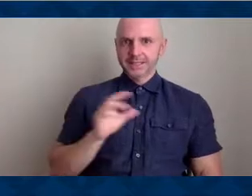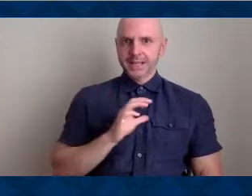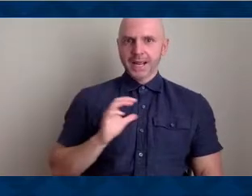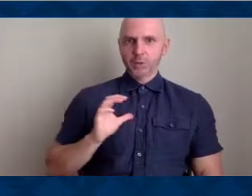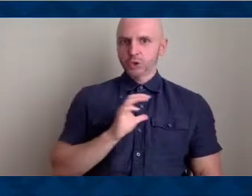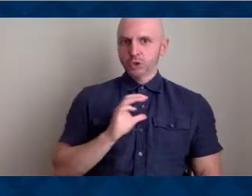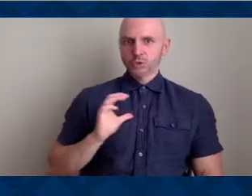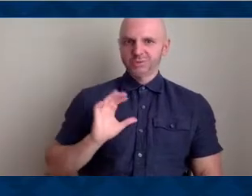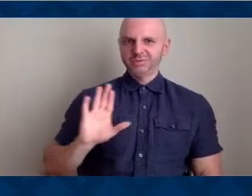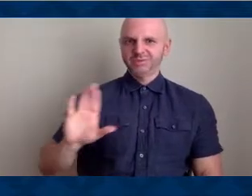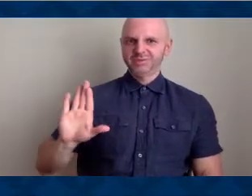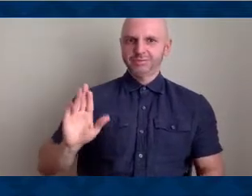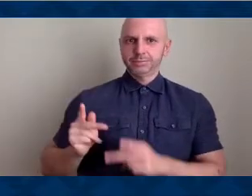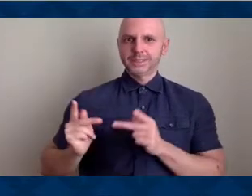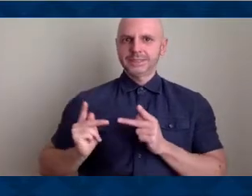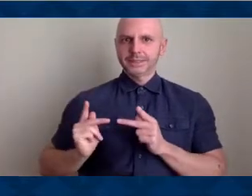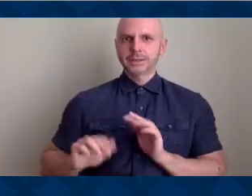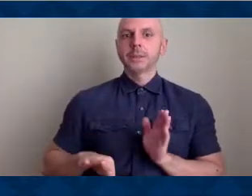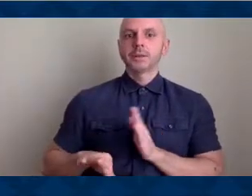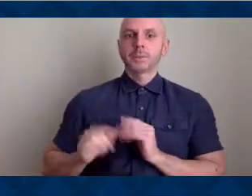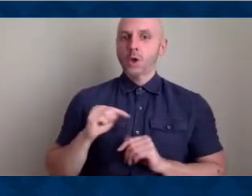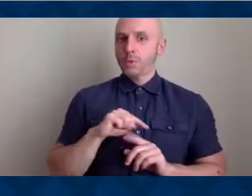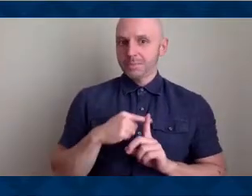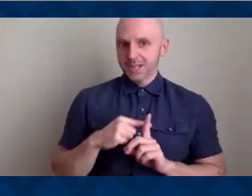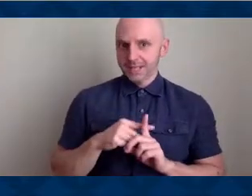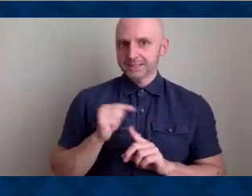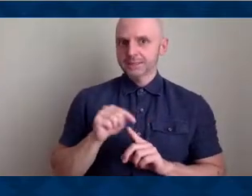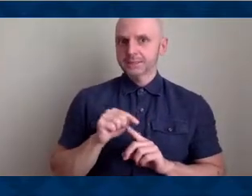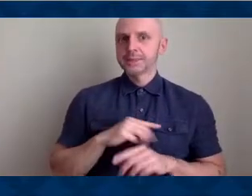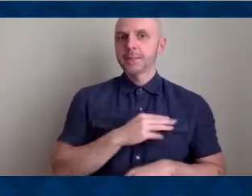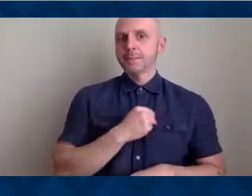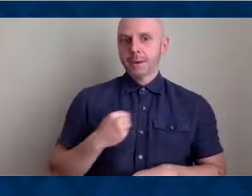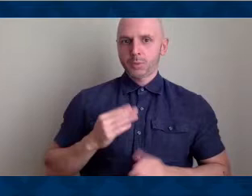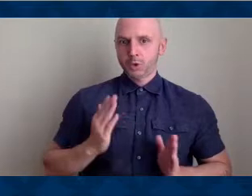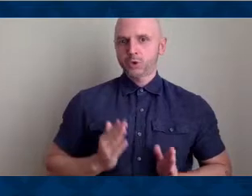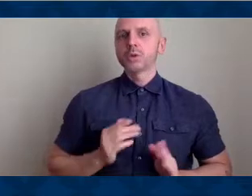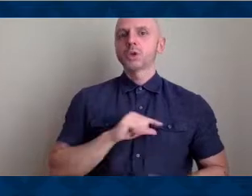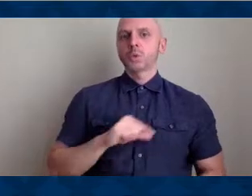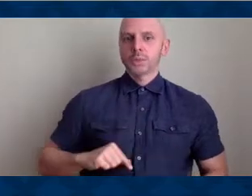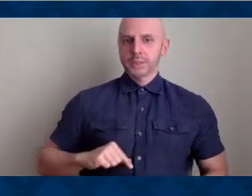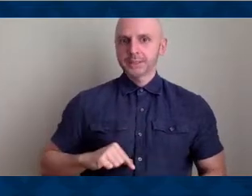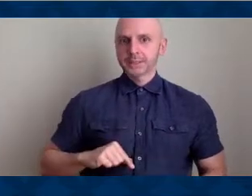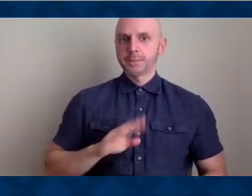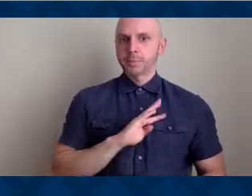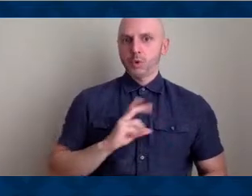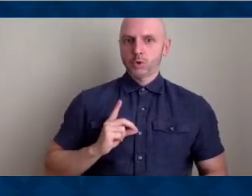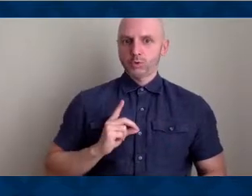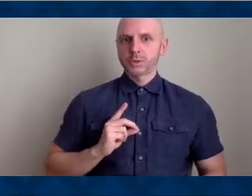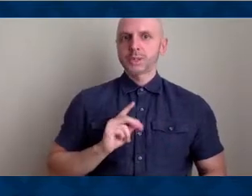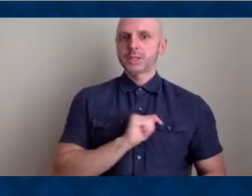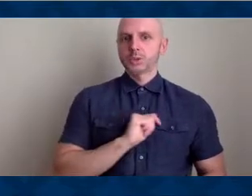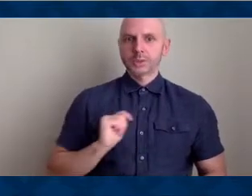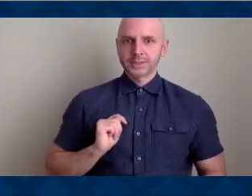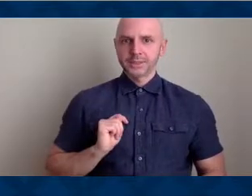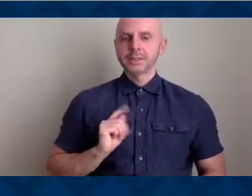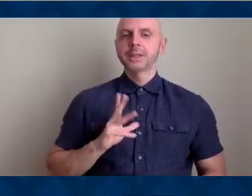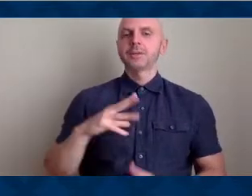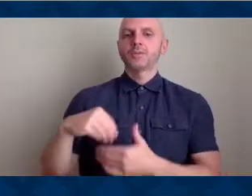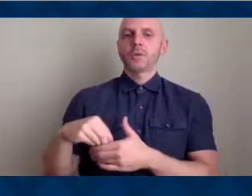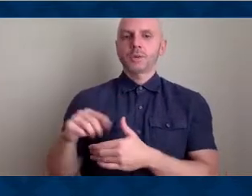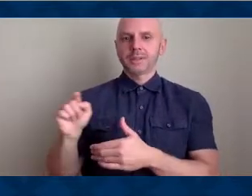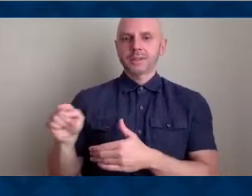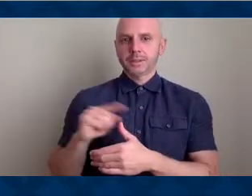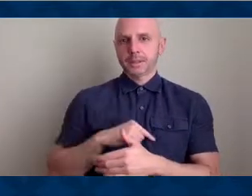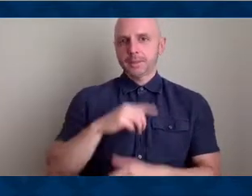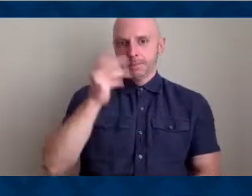also a member of the Queen's Board of Trustees. He's a member of the Mohawks of Tyndonega. and a great